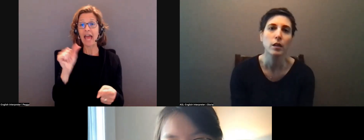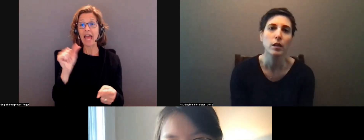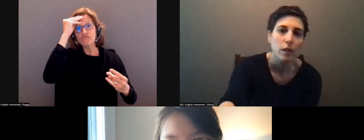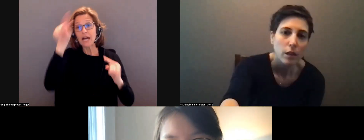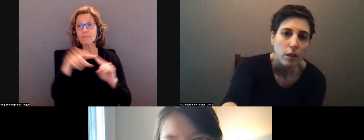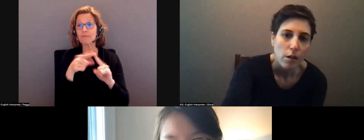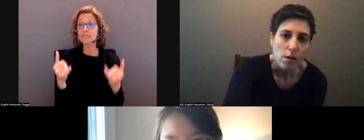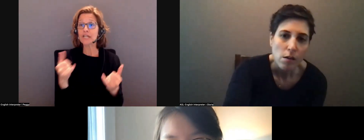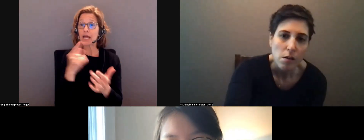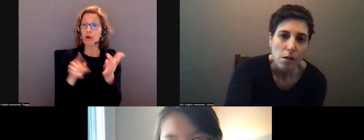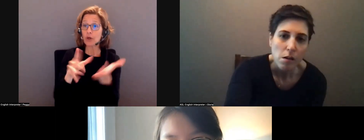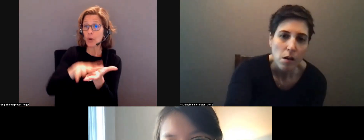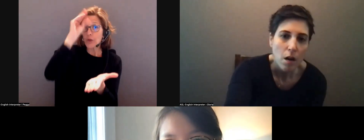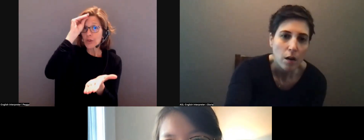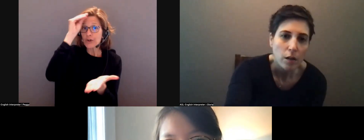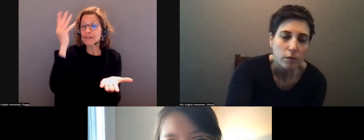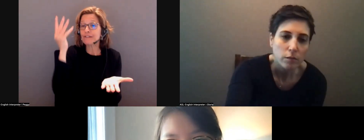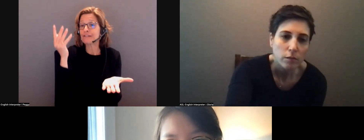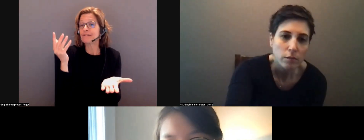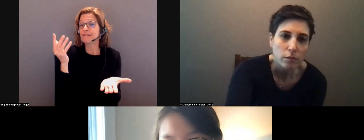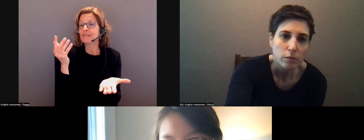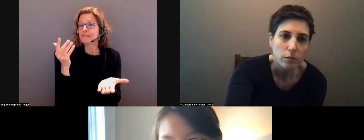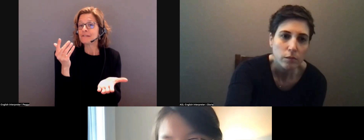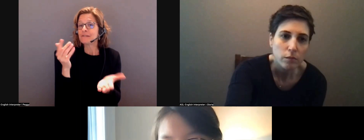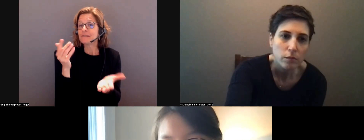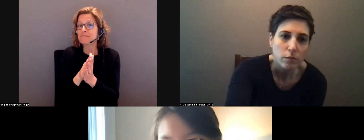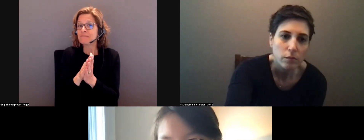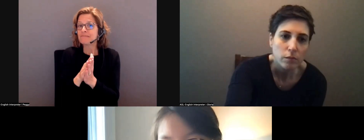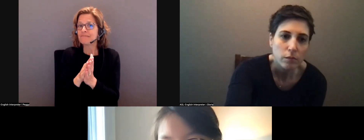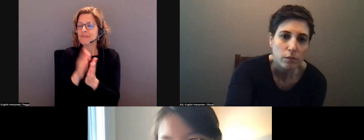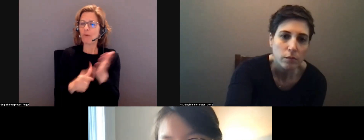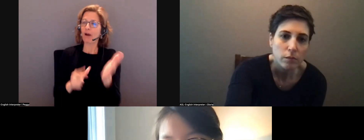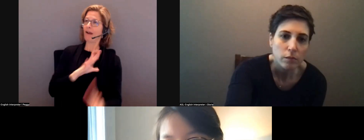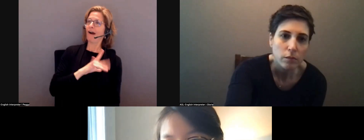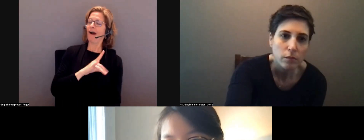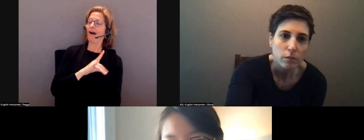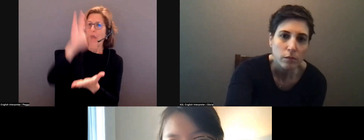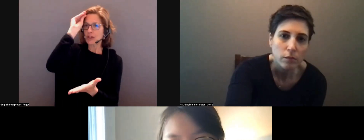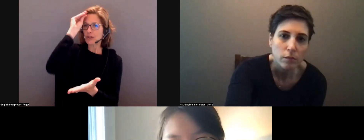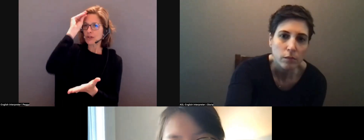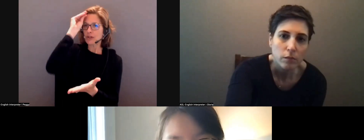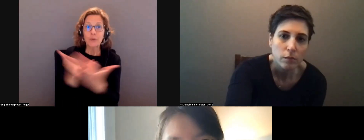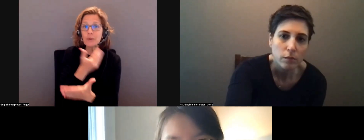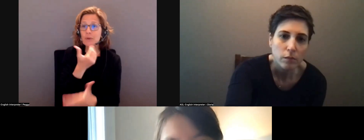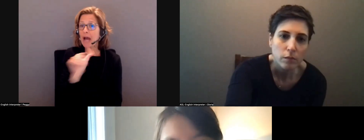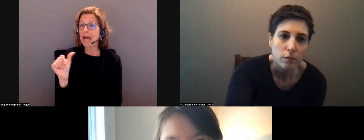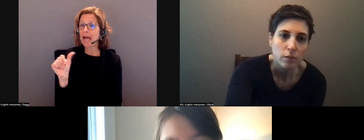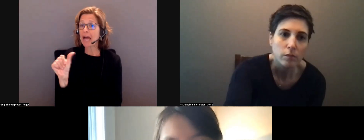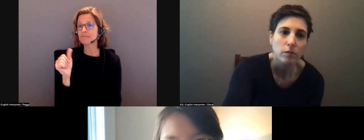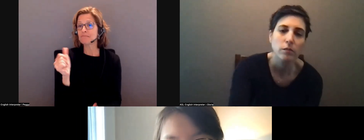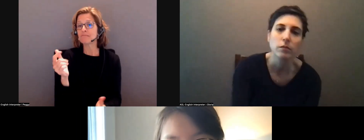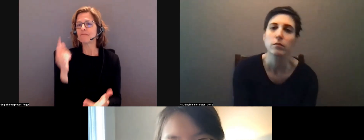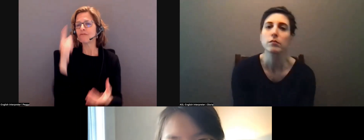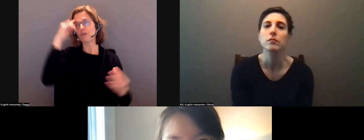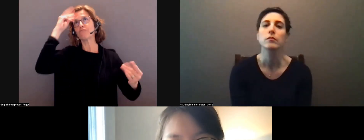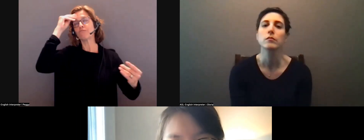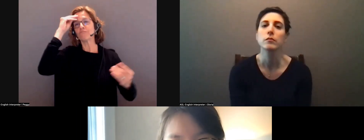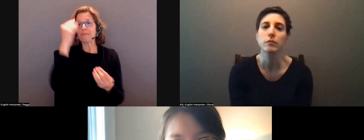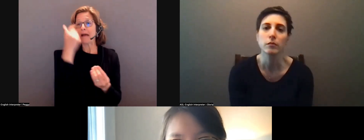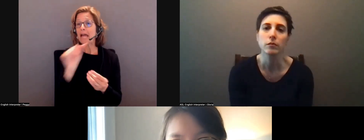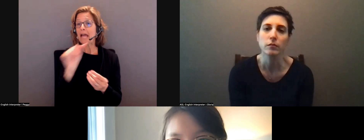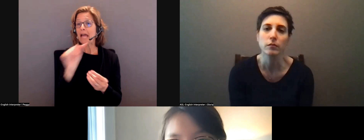what you learned? What did really was nice for you to learn, or new that you may want to reflect on?